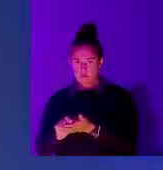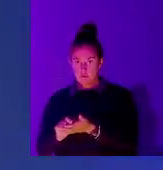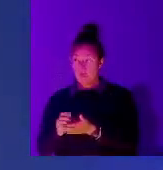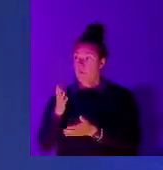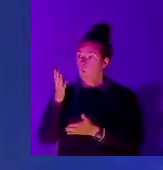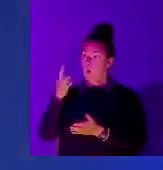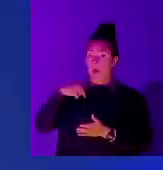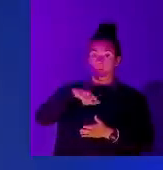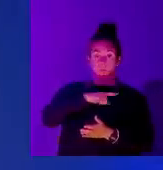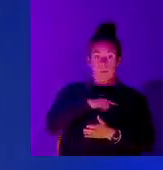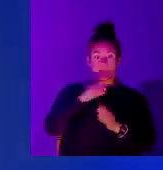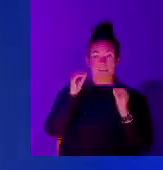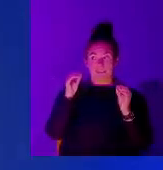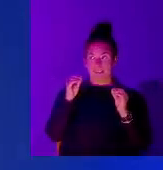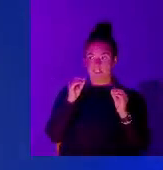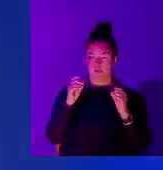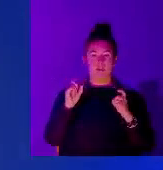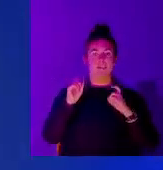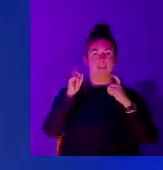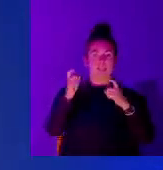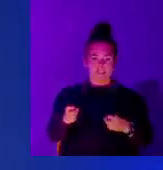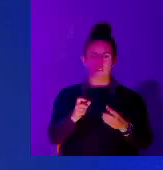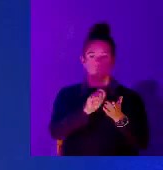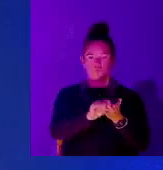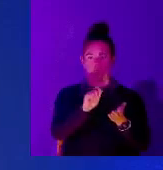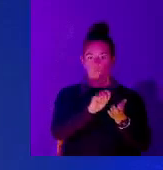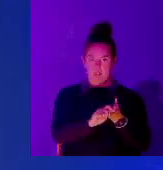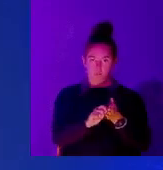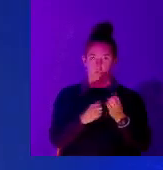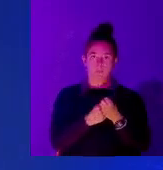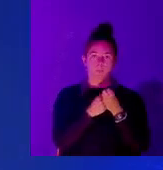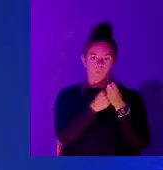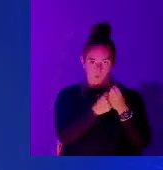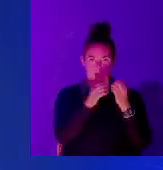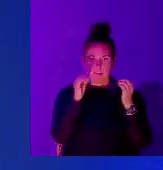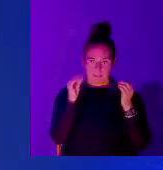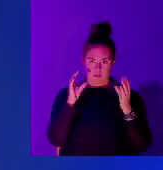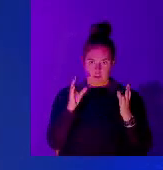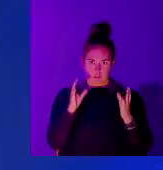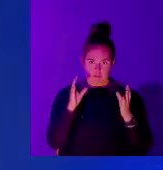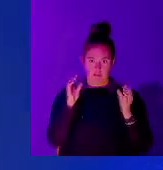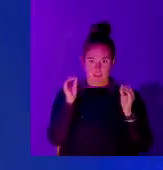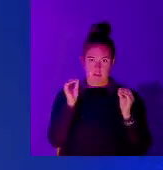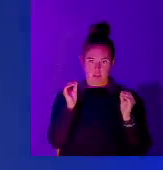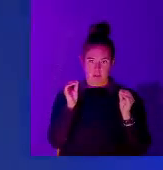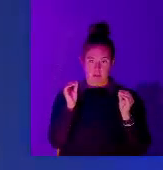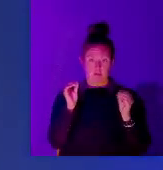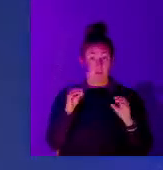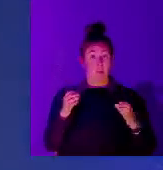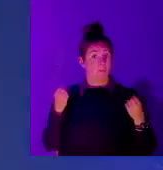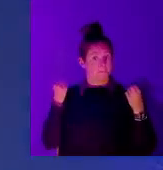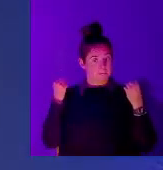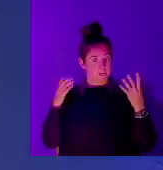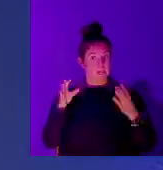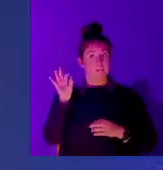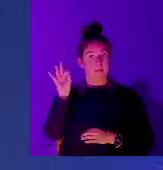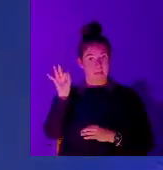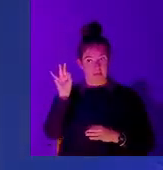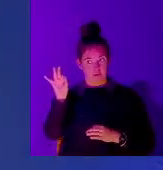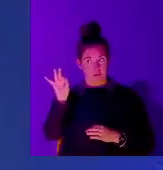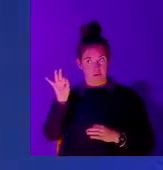teaching. A lot of pastors these days teach on subject